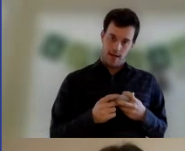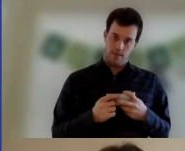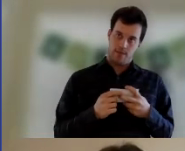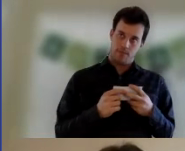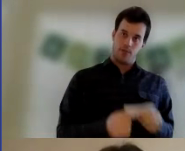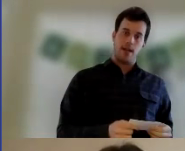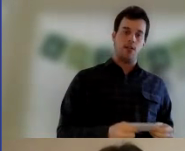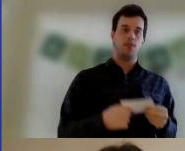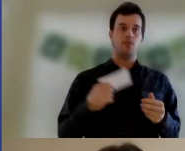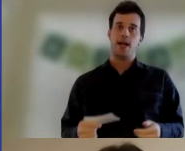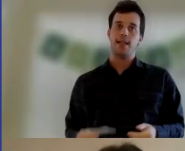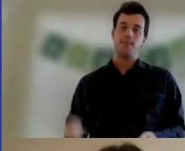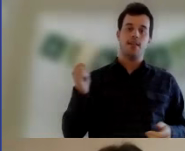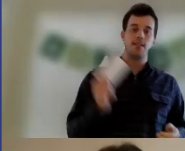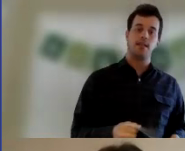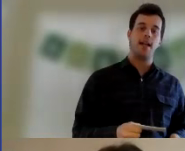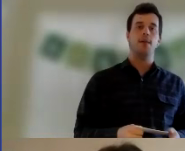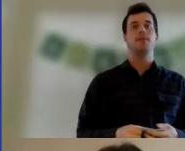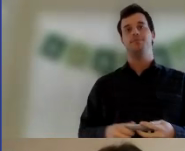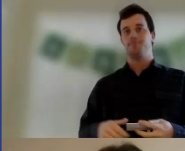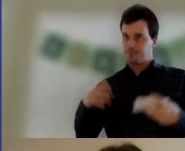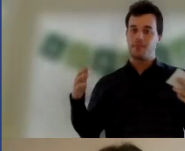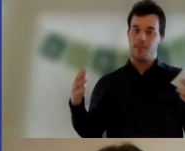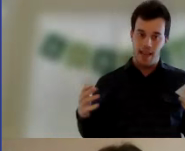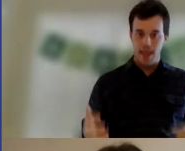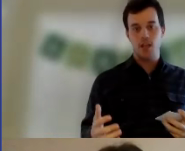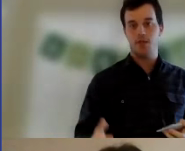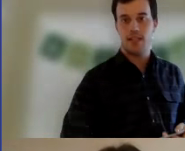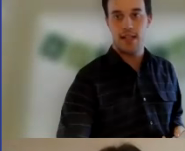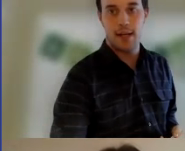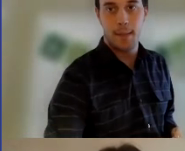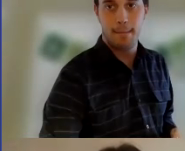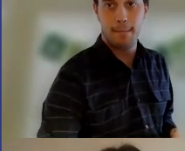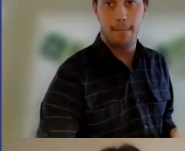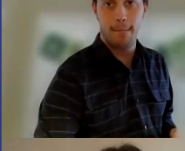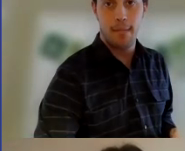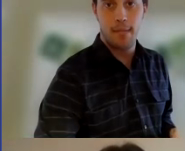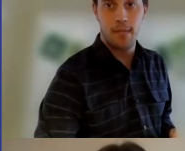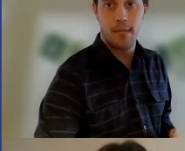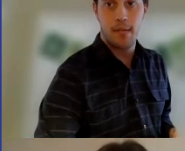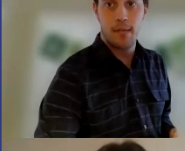persuaded you to rally up, sign up. Thank you for listening.